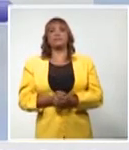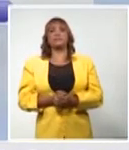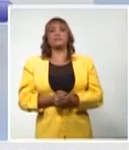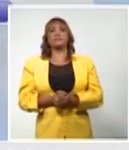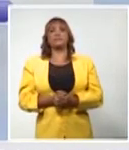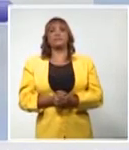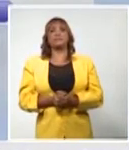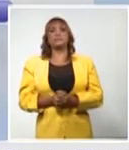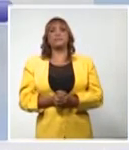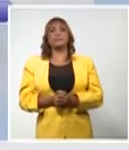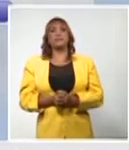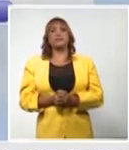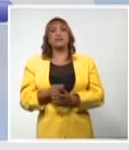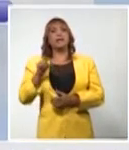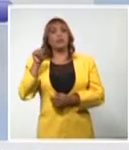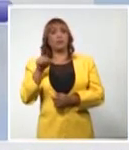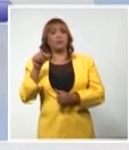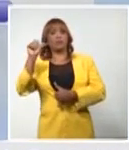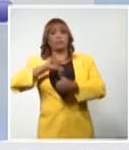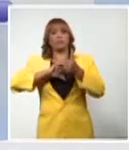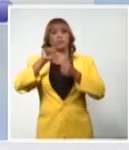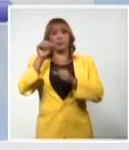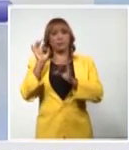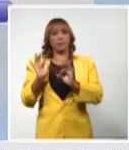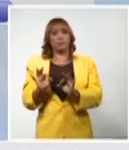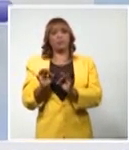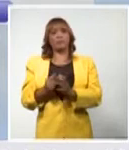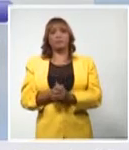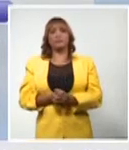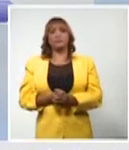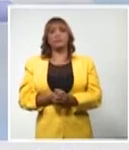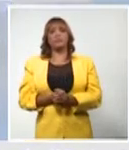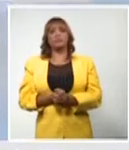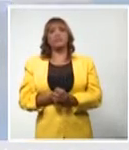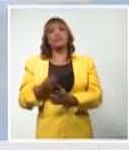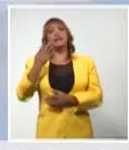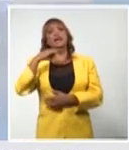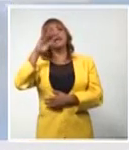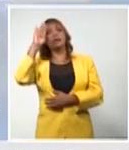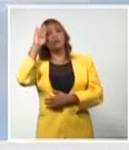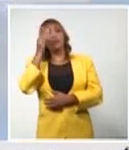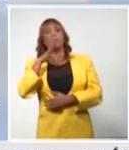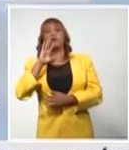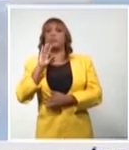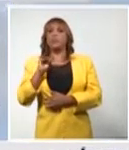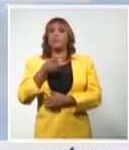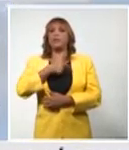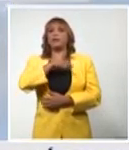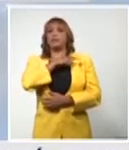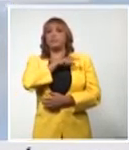per 100,000 inhabitants. As such,